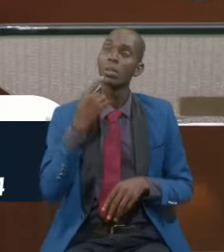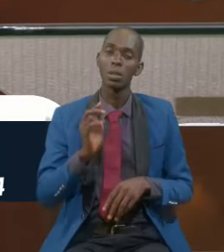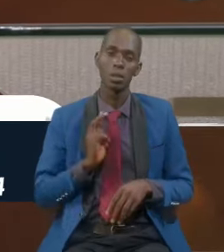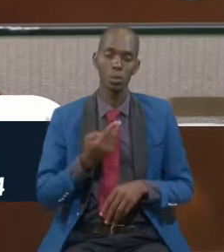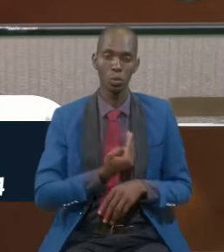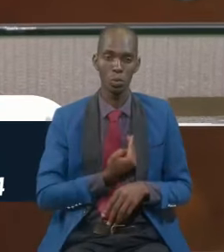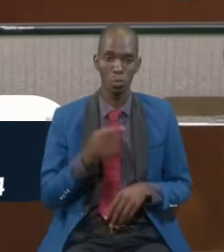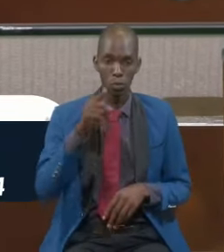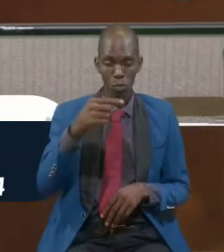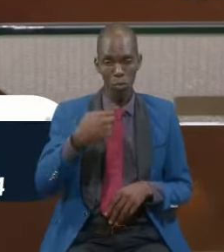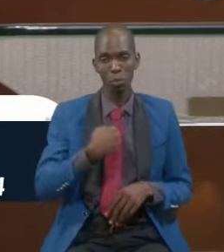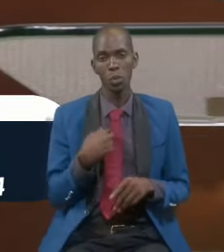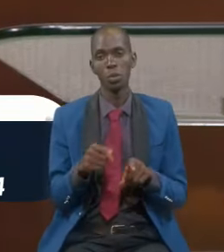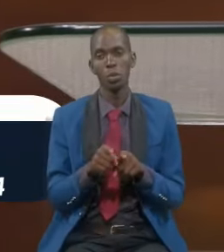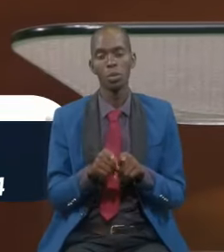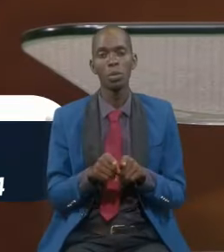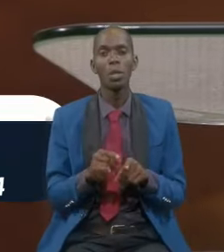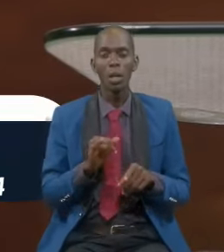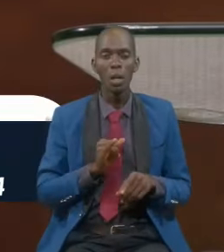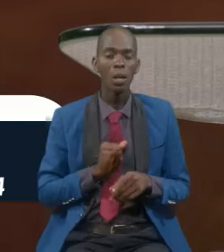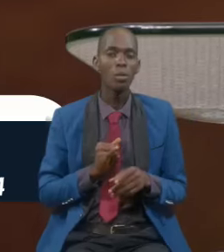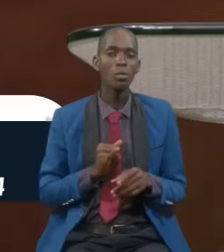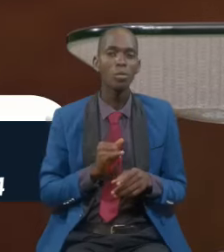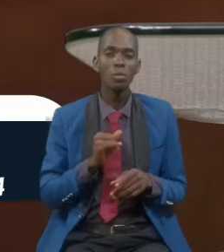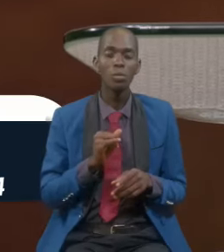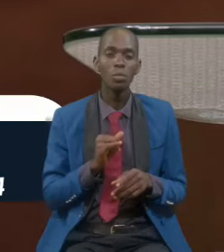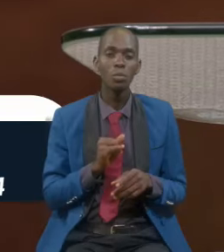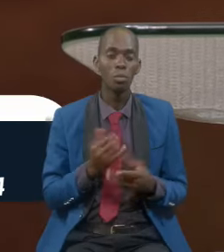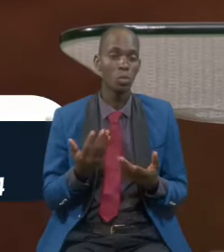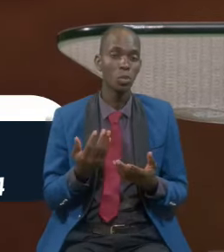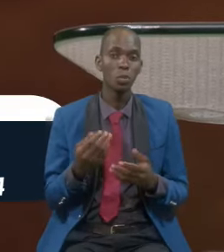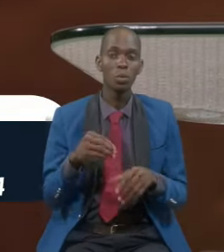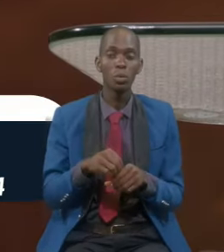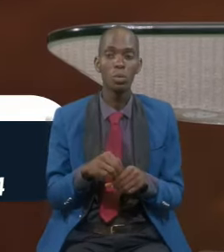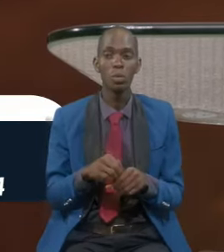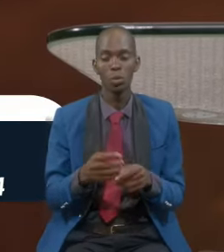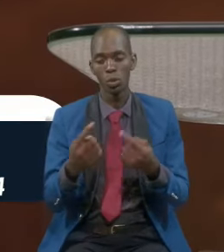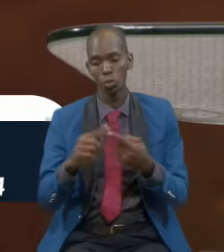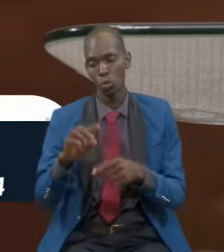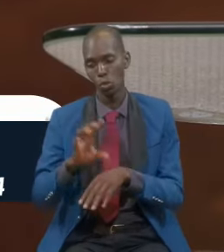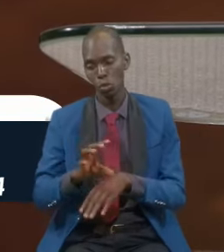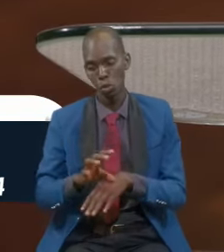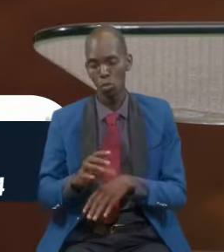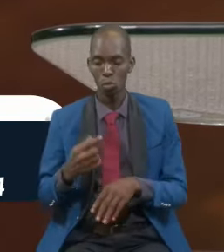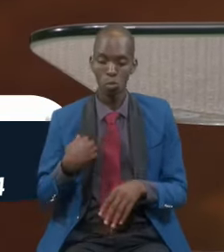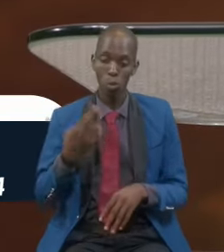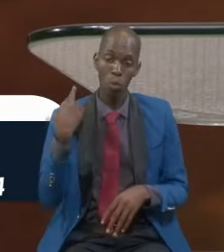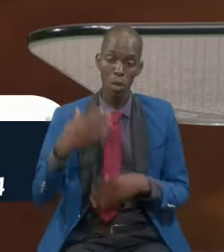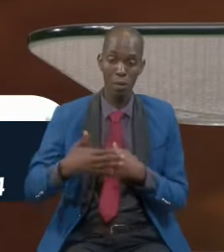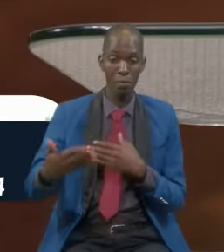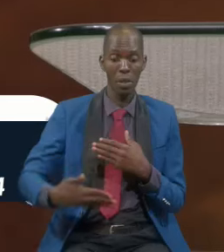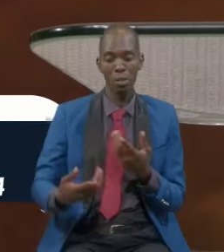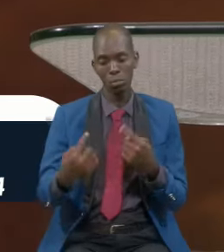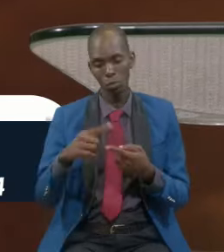to me. Are we just in the church? We're invited, we came in, and then as we look